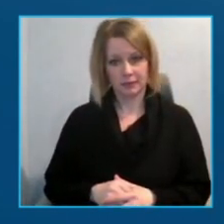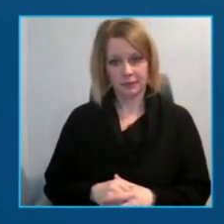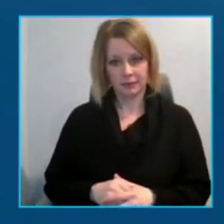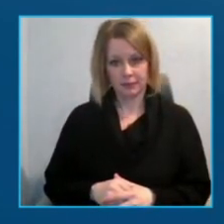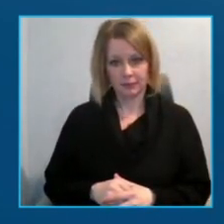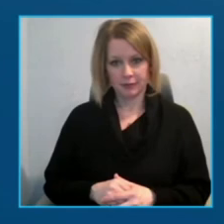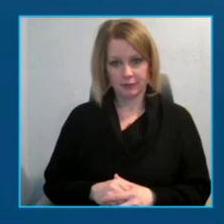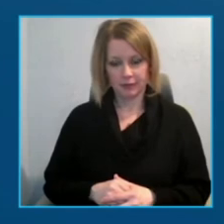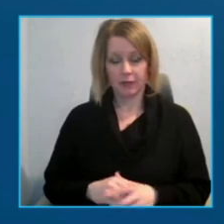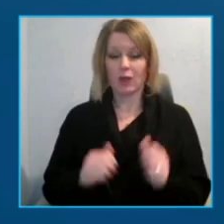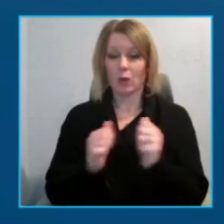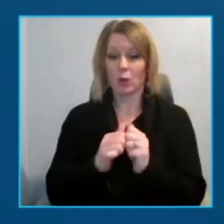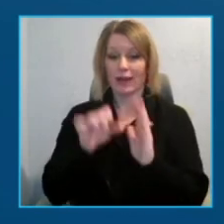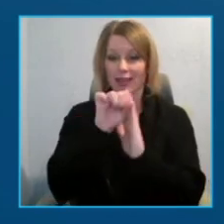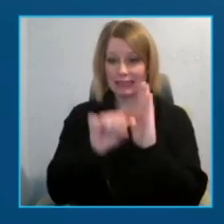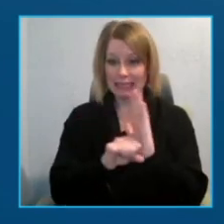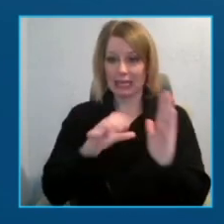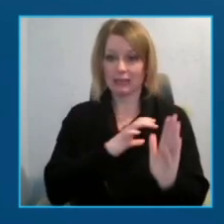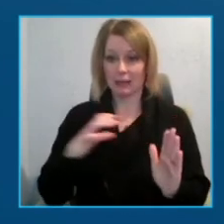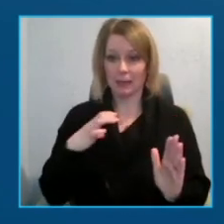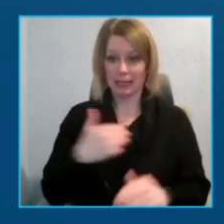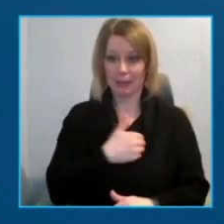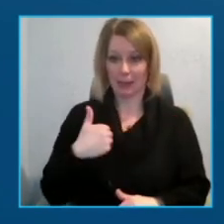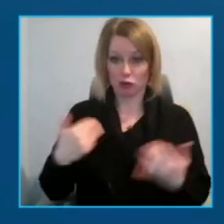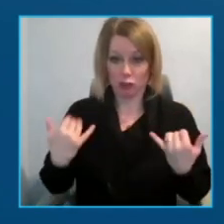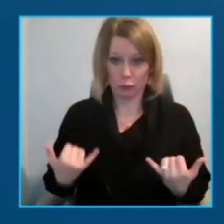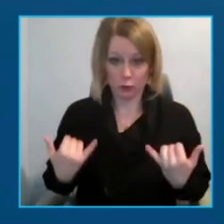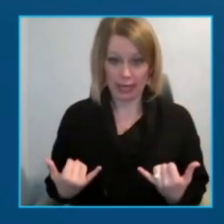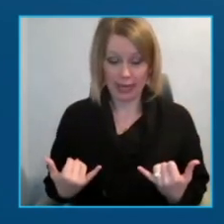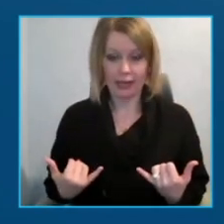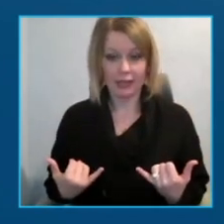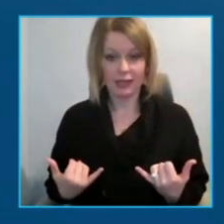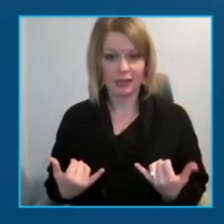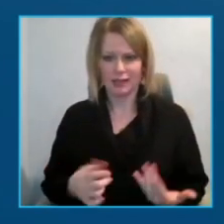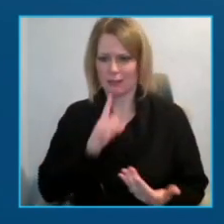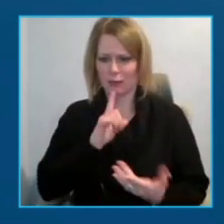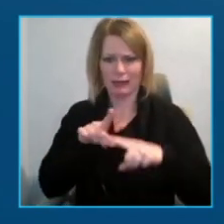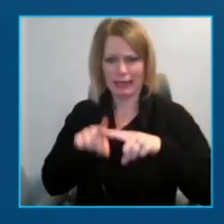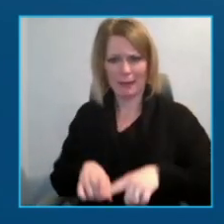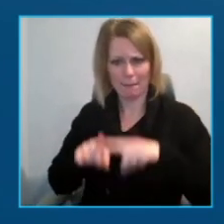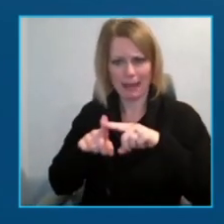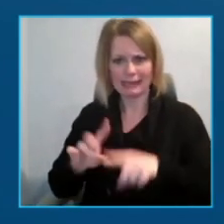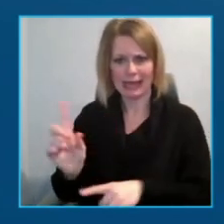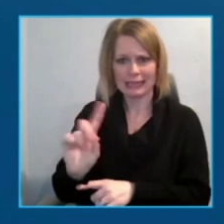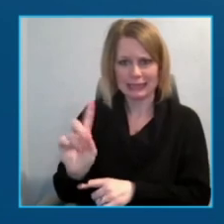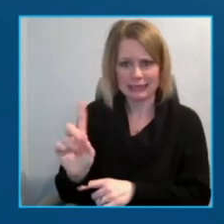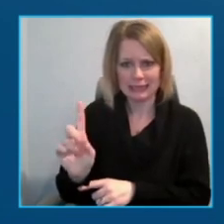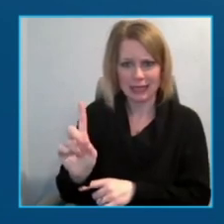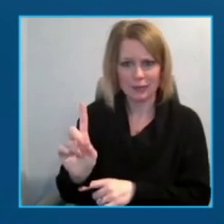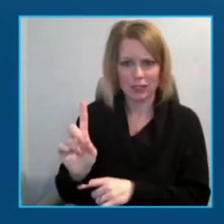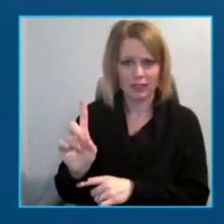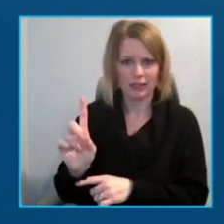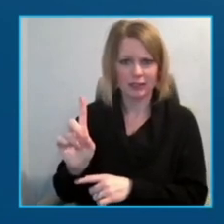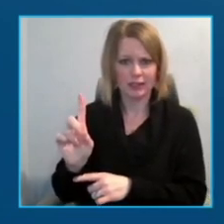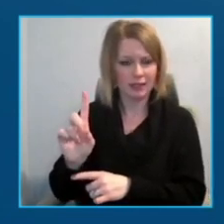state committee membership today, based on the Democratic electorate, there should be